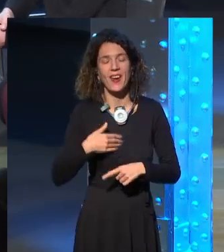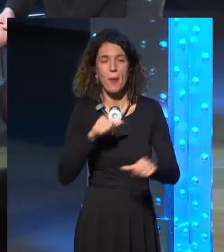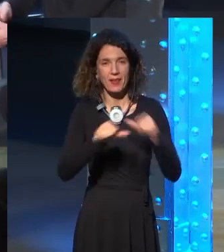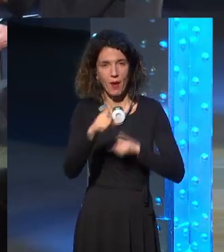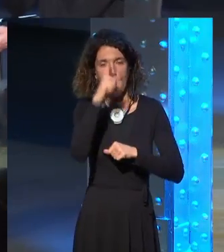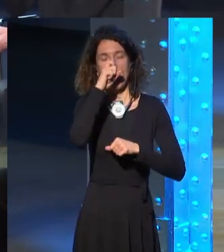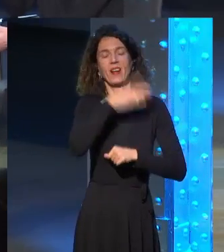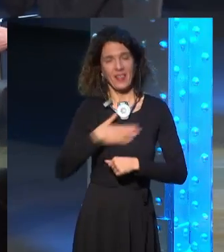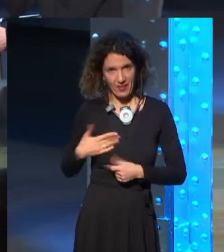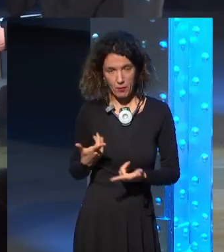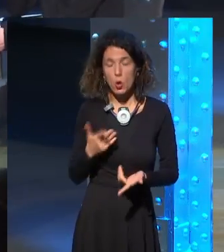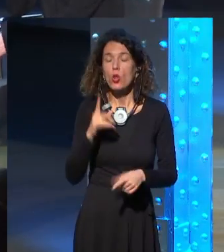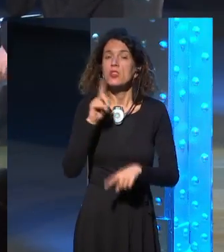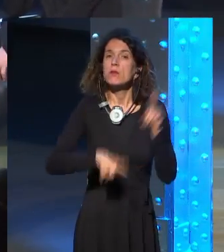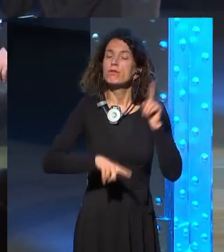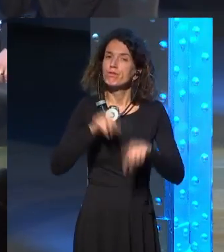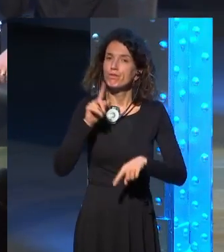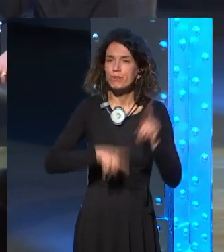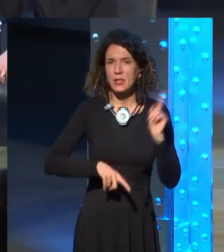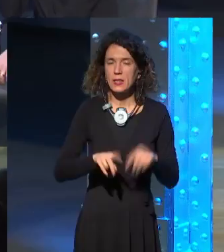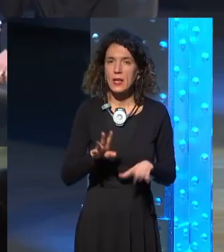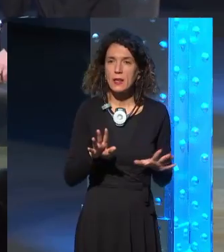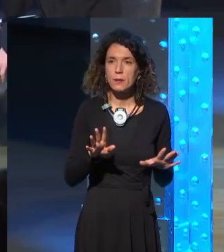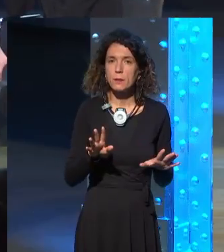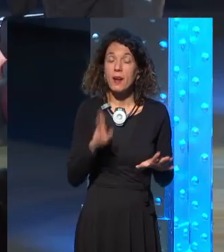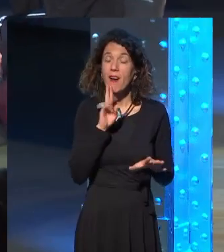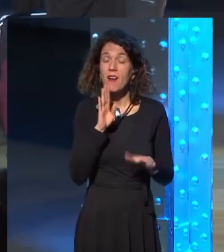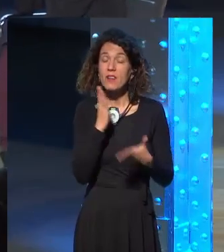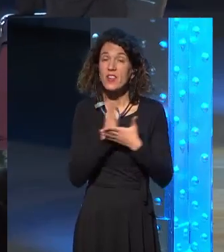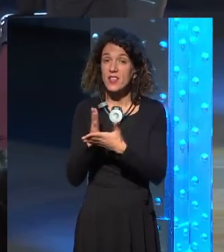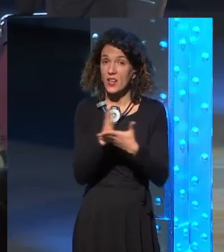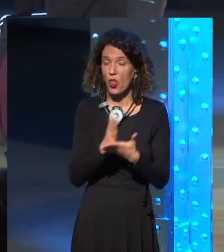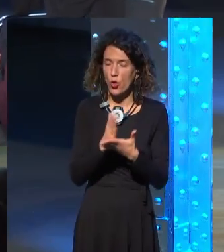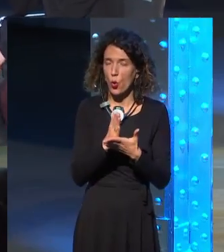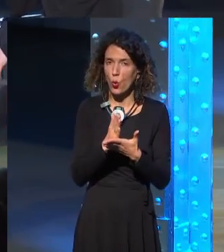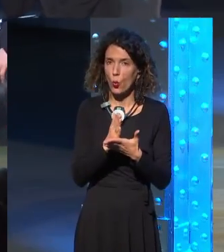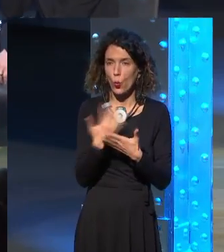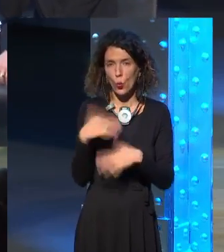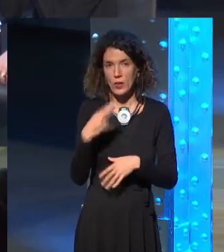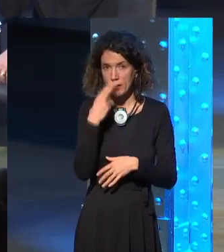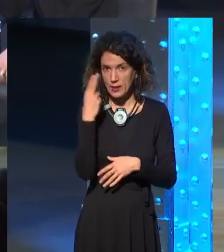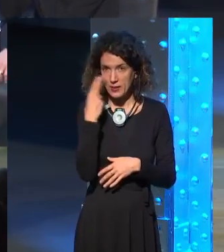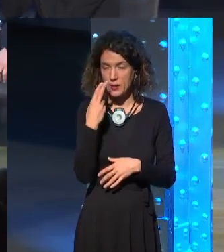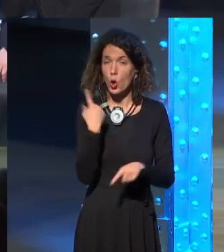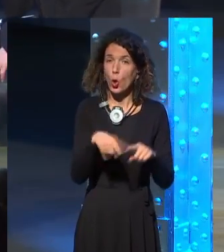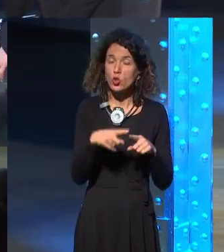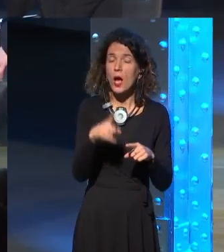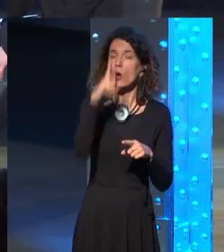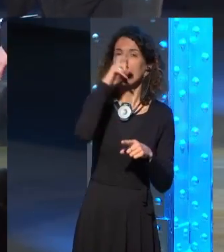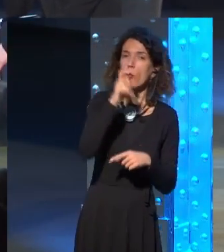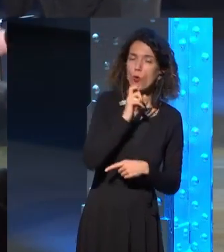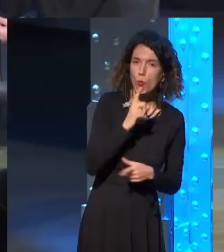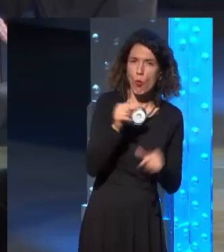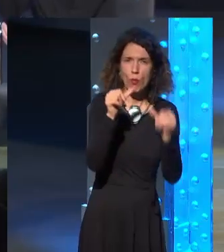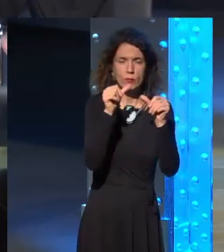But it's very interesting, the Kahneman research, and how we sort of remember things so differently, and the importance of, you know,